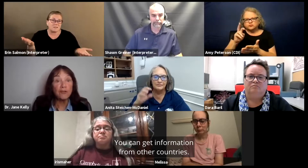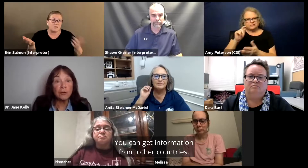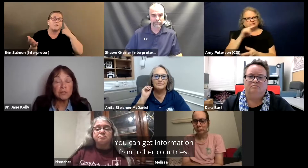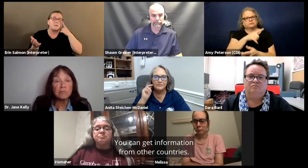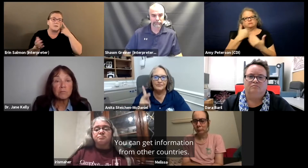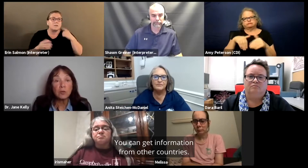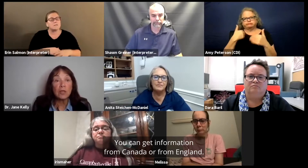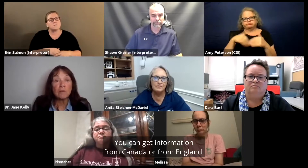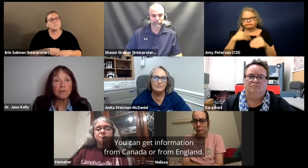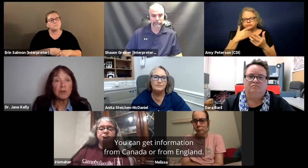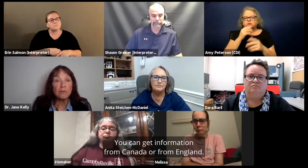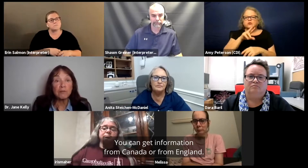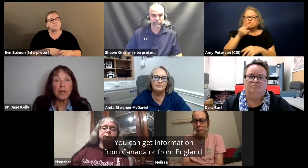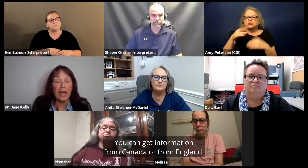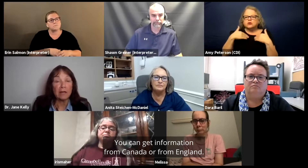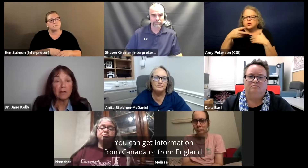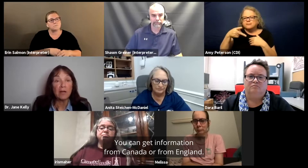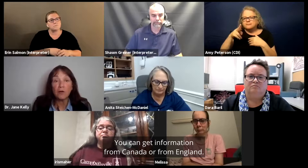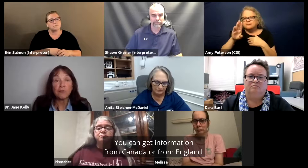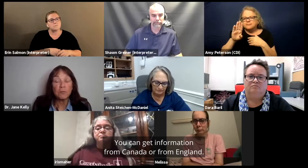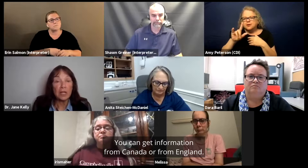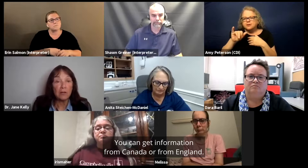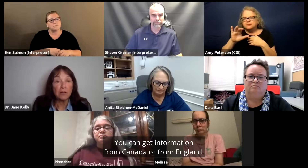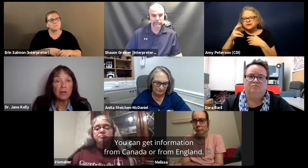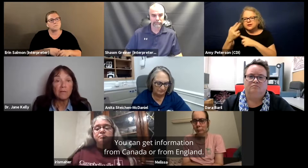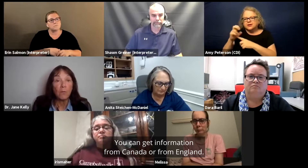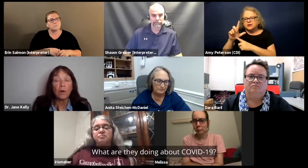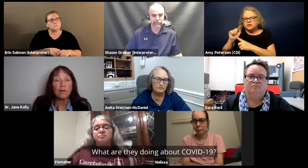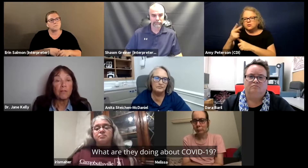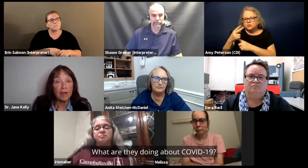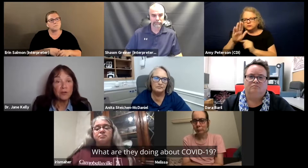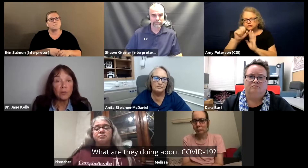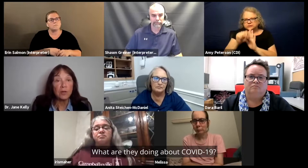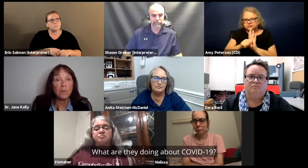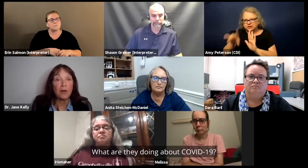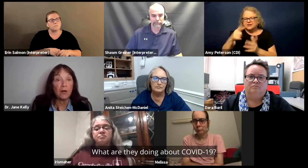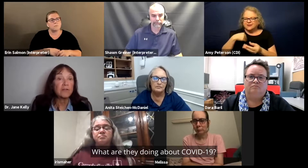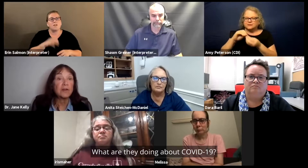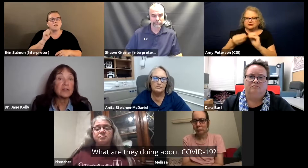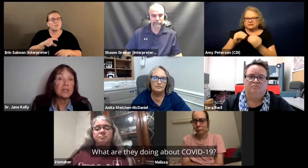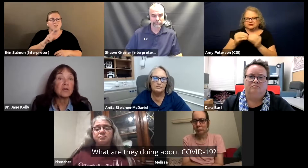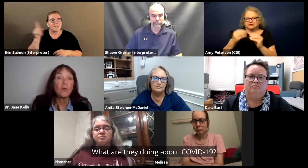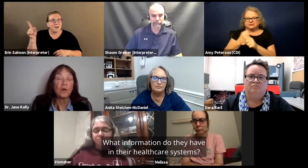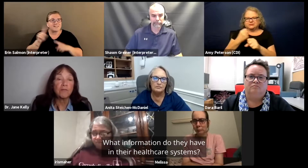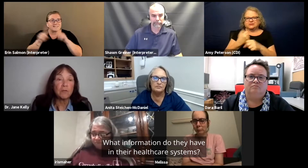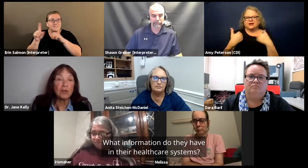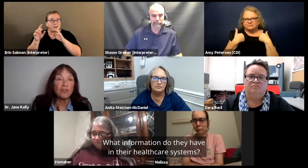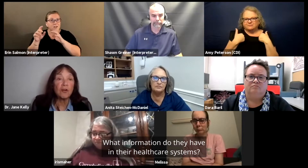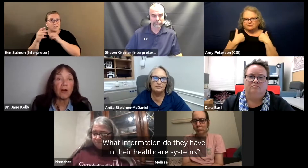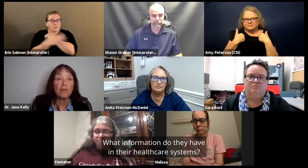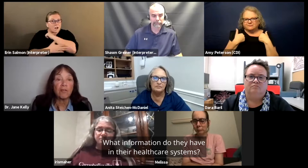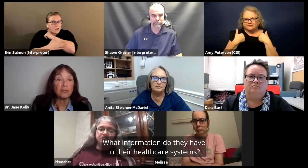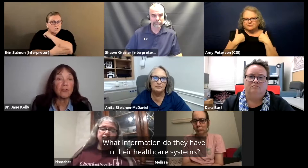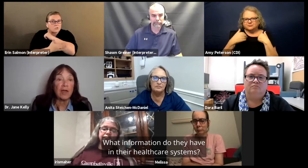other countries. You can get information from Canada or from England. What are they doing about COVID-19? You know, what